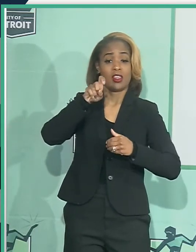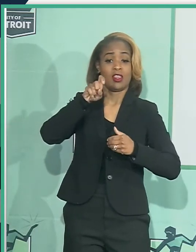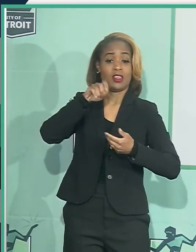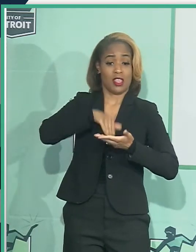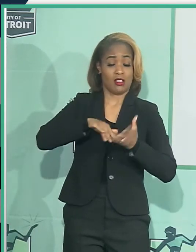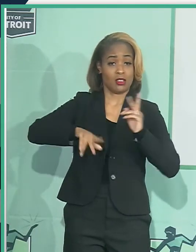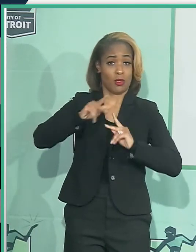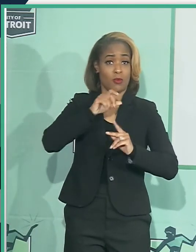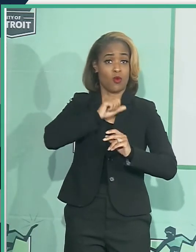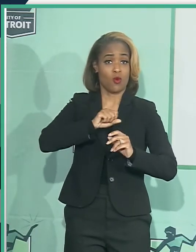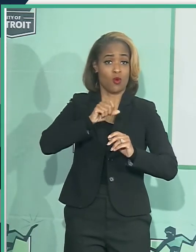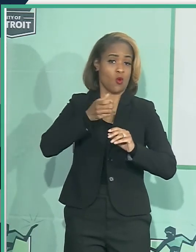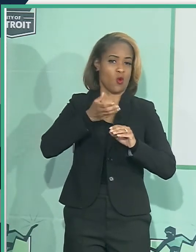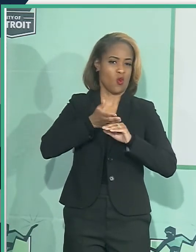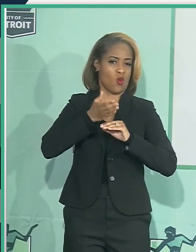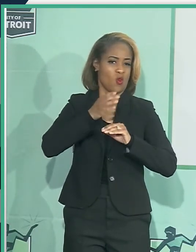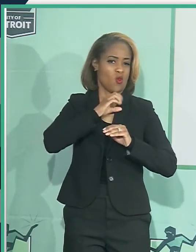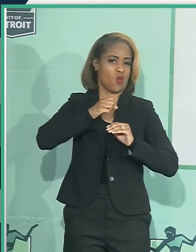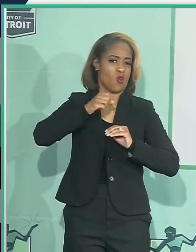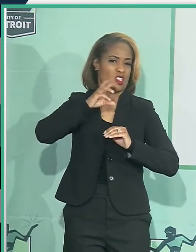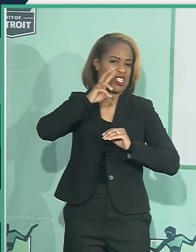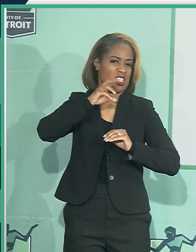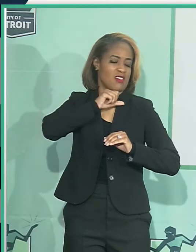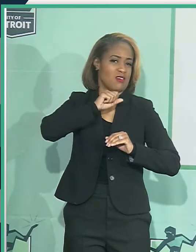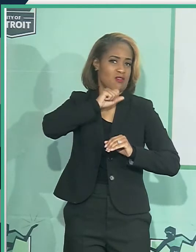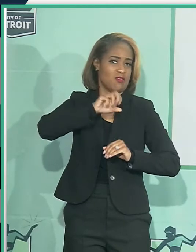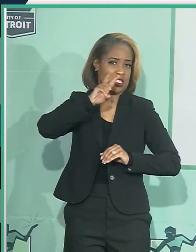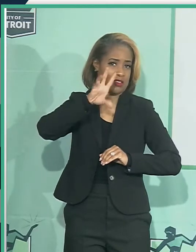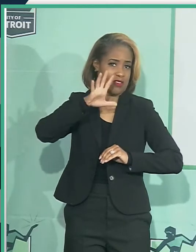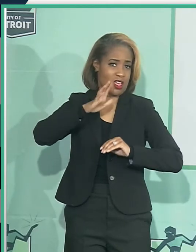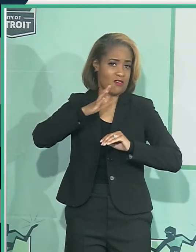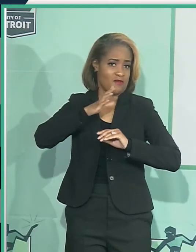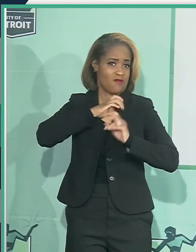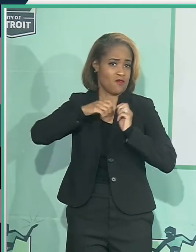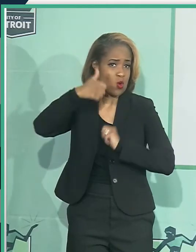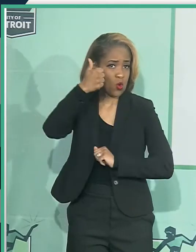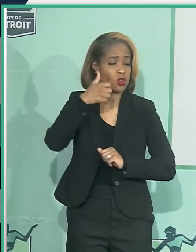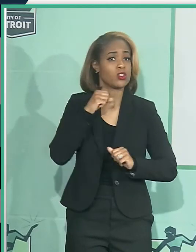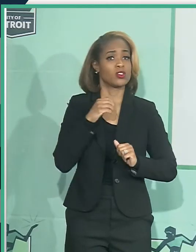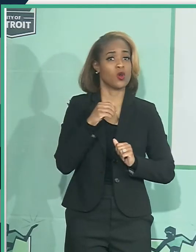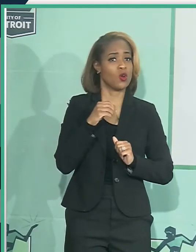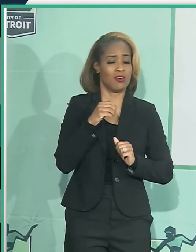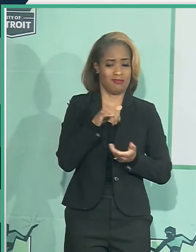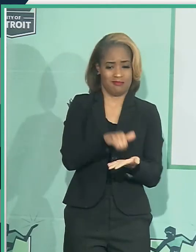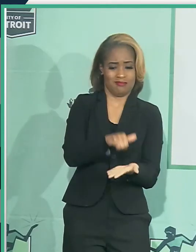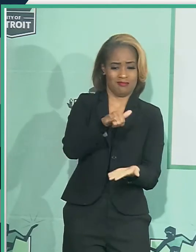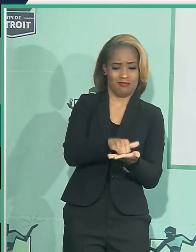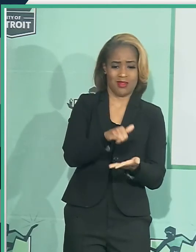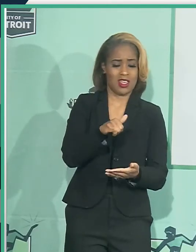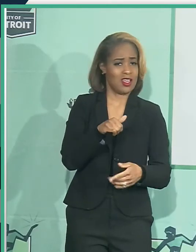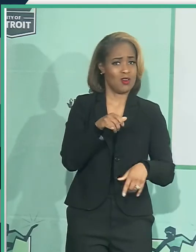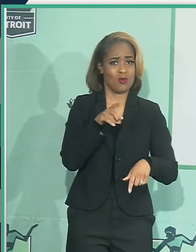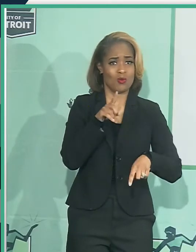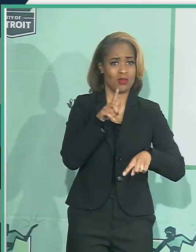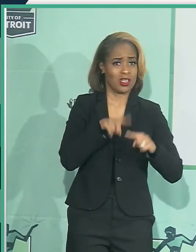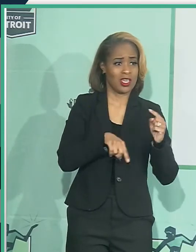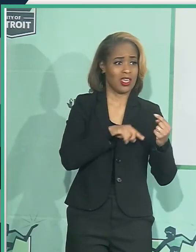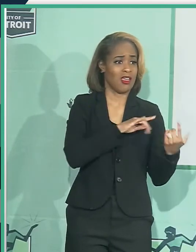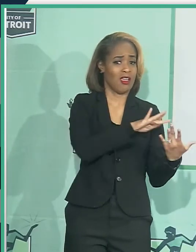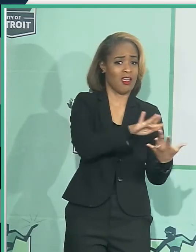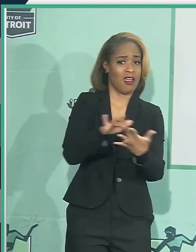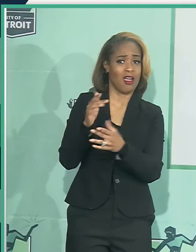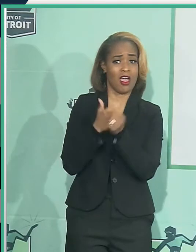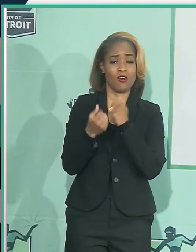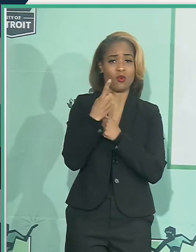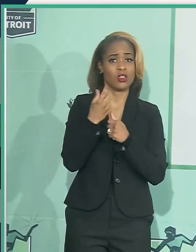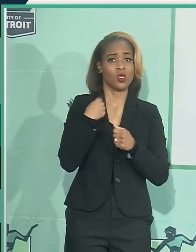At 1,000 a day, there was just no way that we can get to everybody. And so we made a